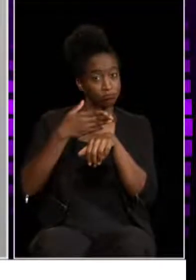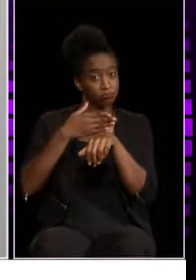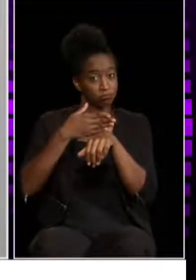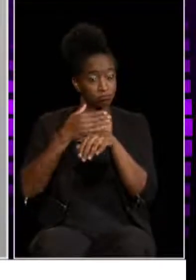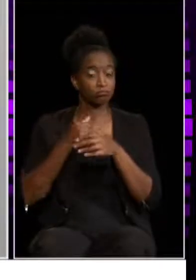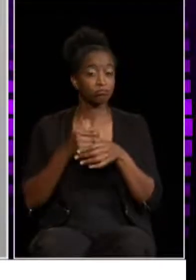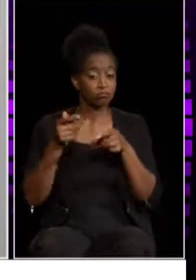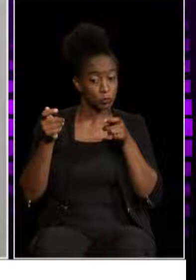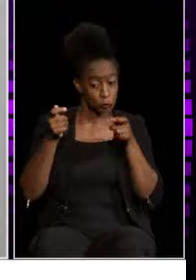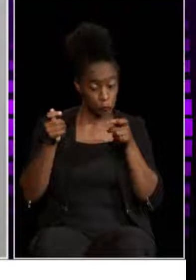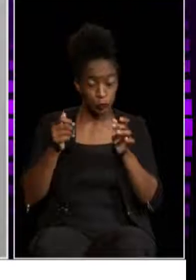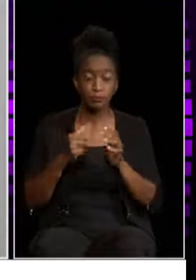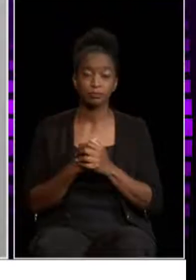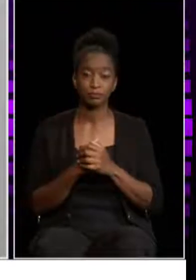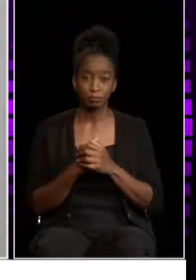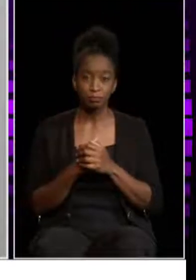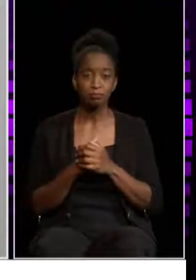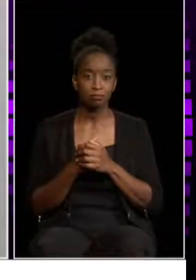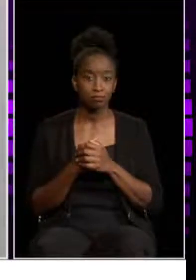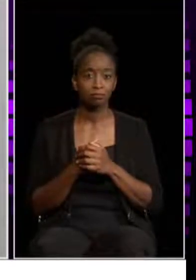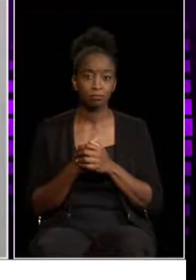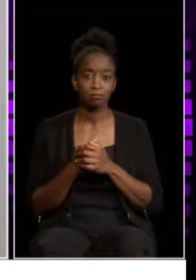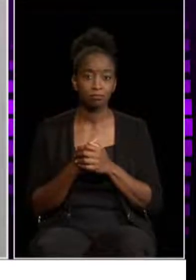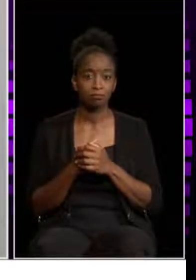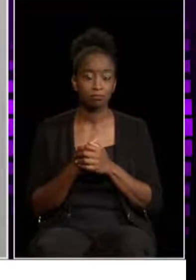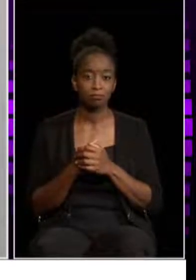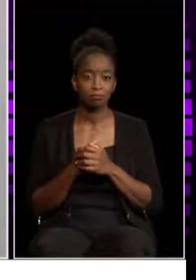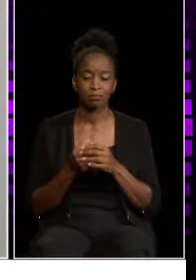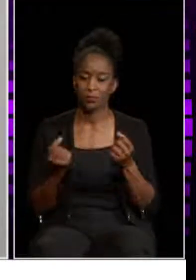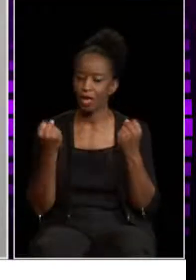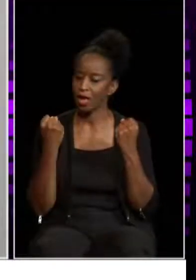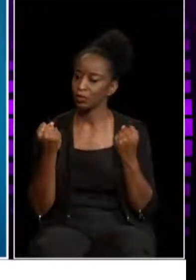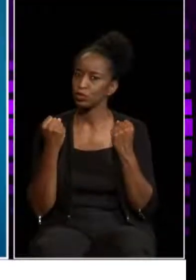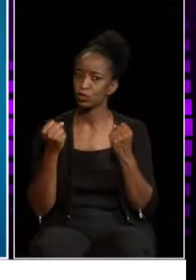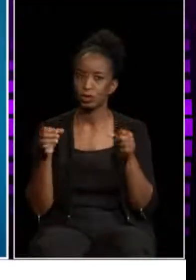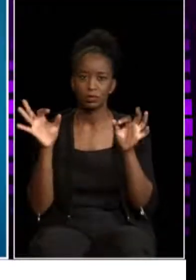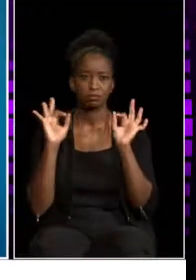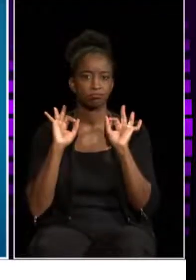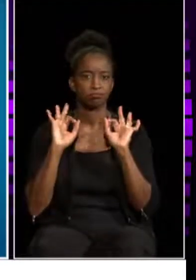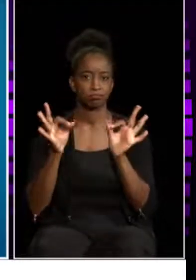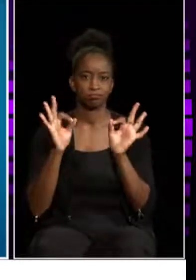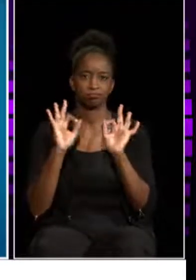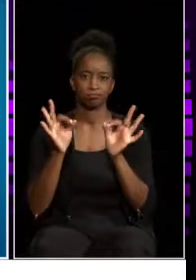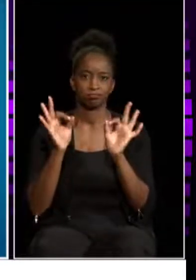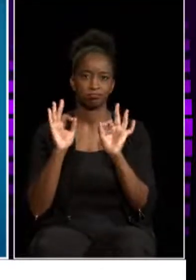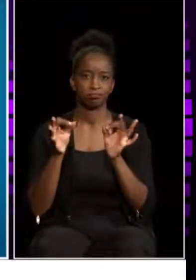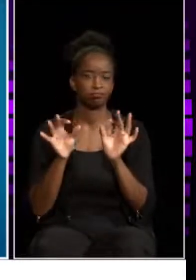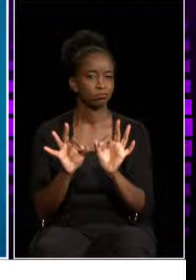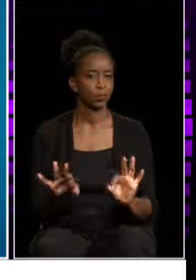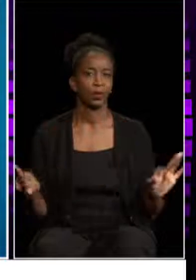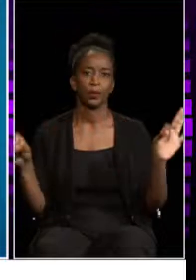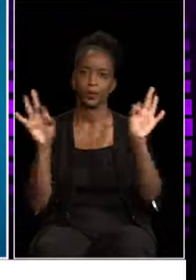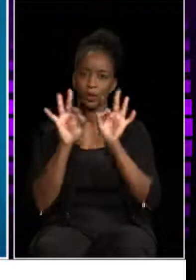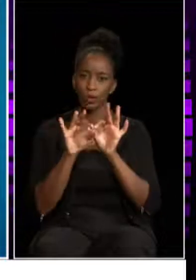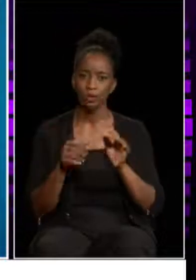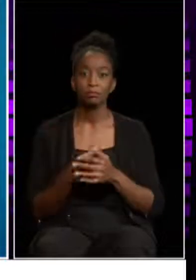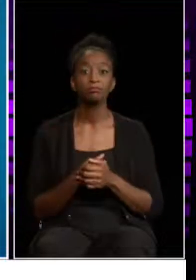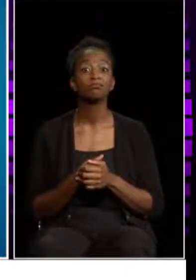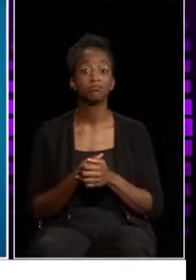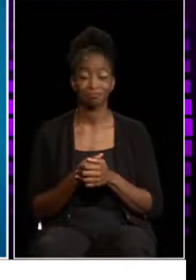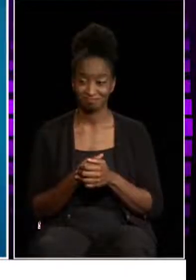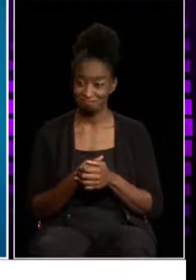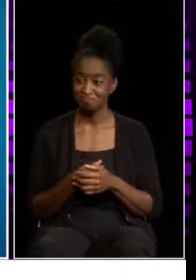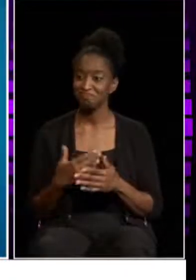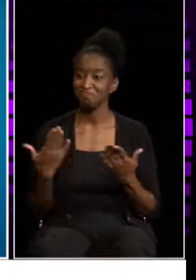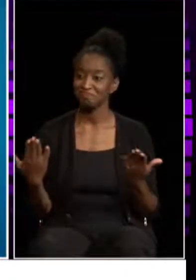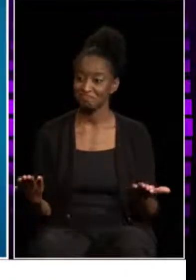are experiencing. So I'm glad that that was brought up. Yes, because thank you for affirming that for me. I've heard it from a